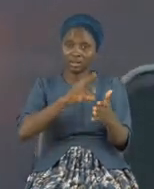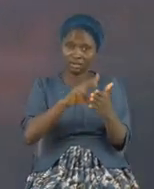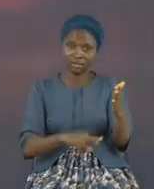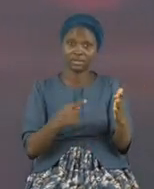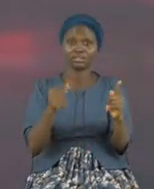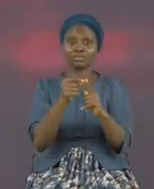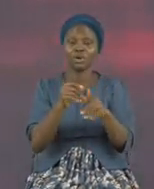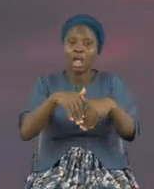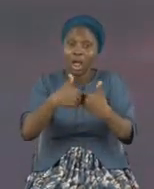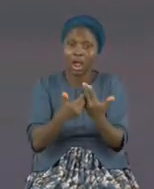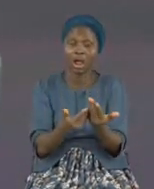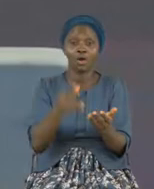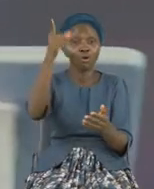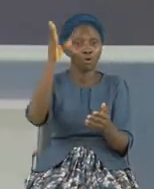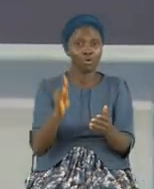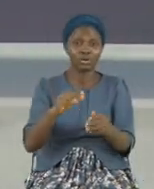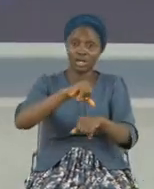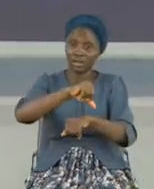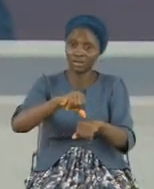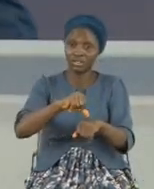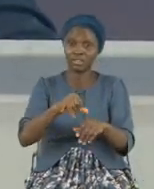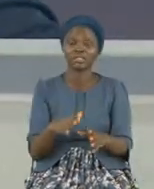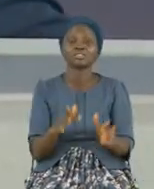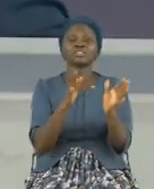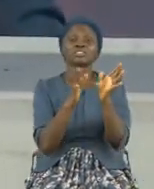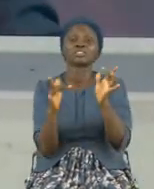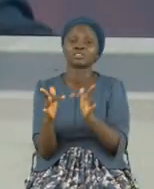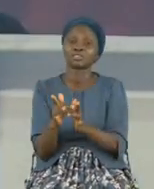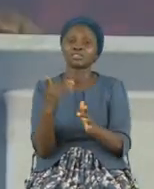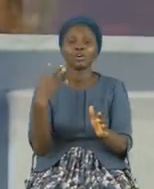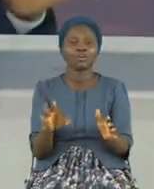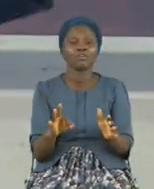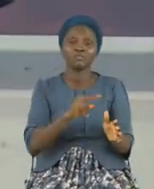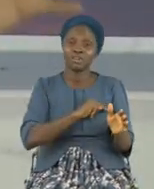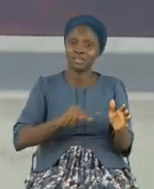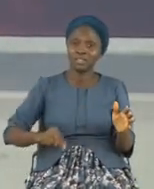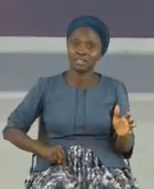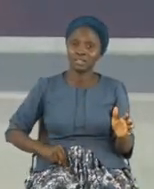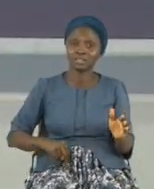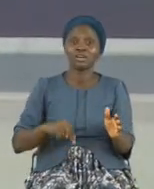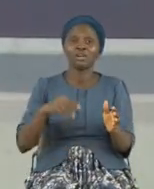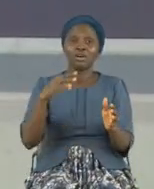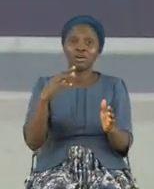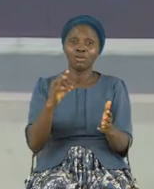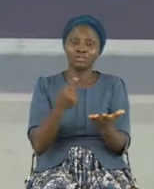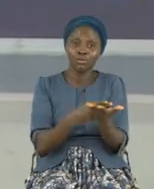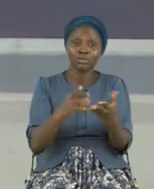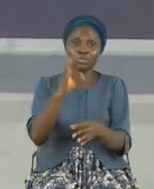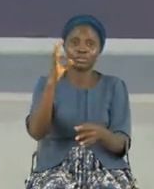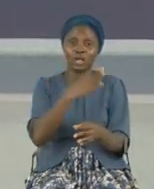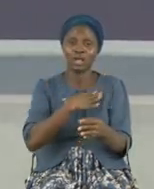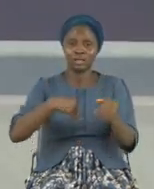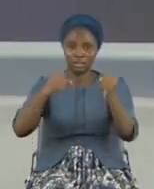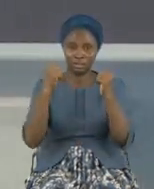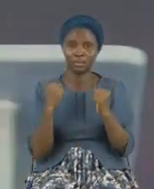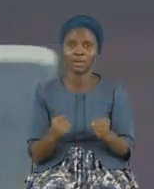God anointed Jesus of Nazareth with the Holy Ghost and power. And